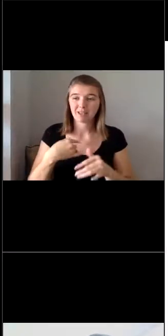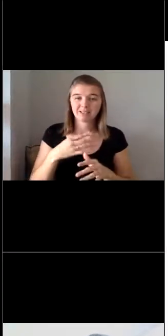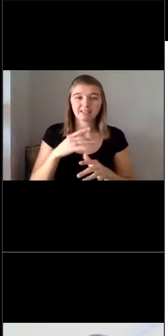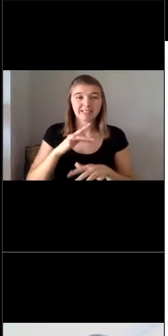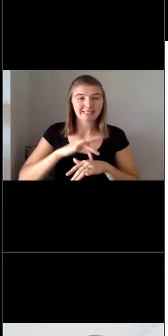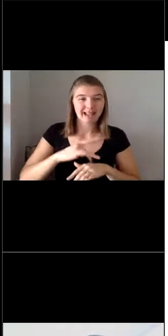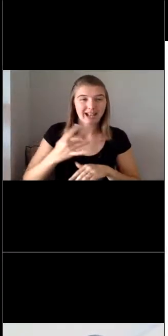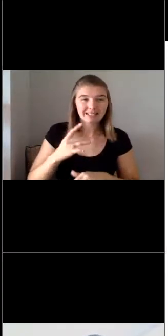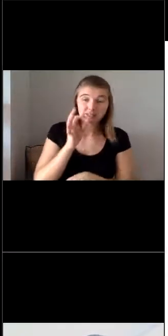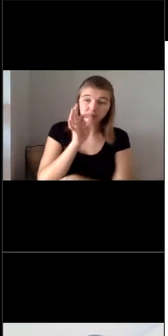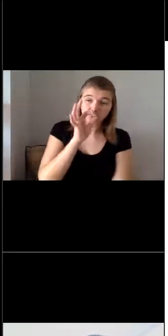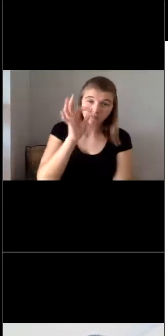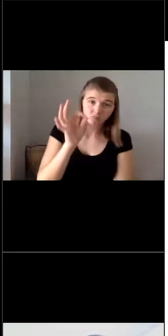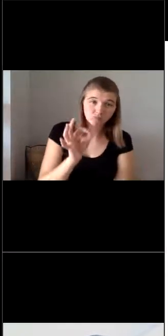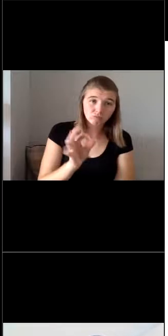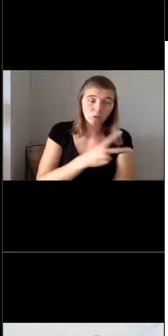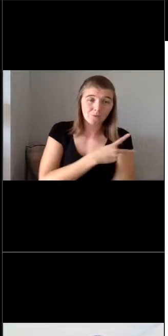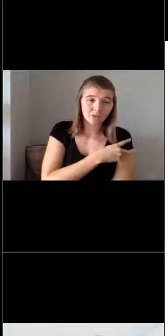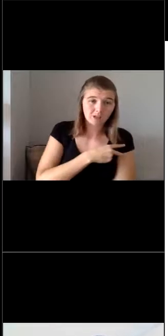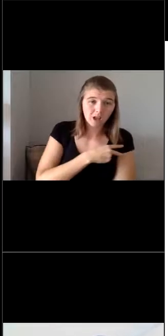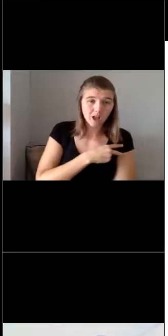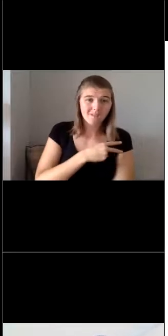confidentiality for our staff as well.